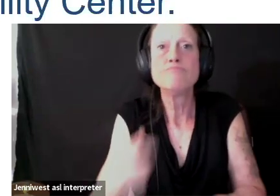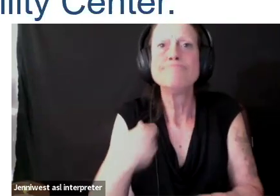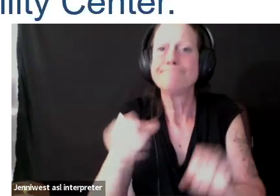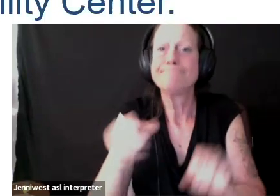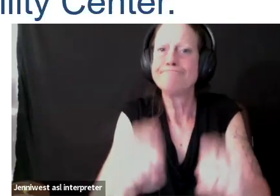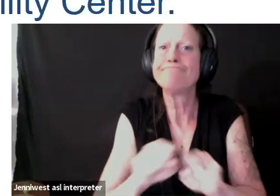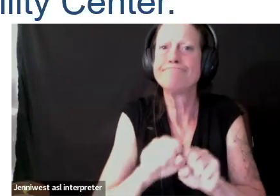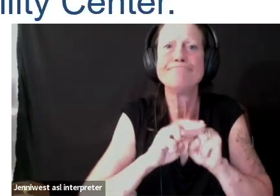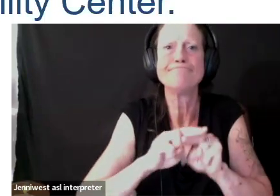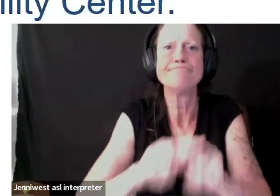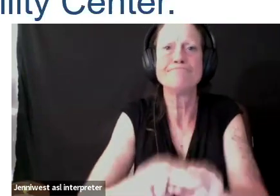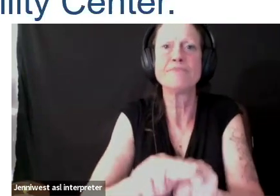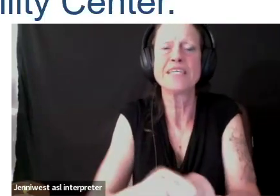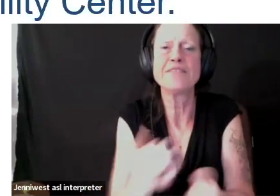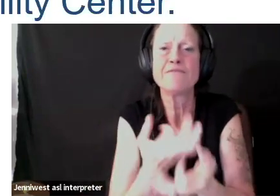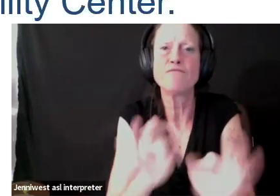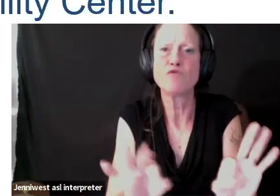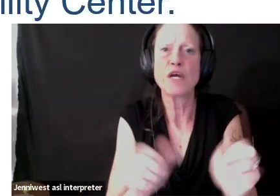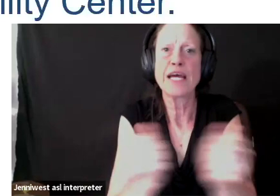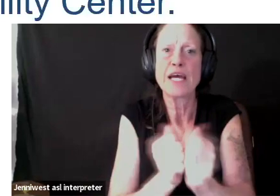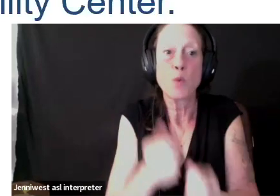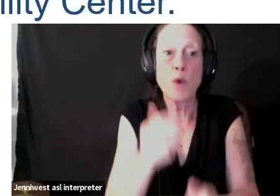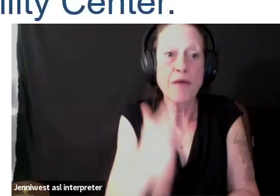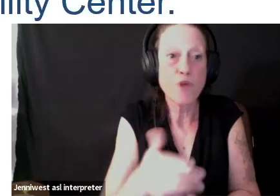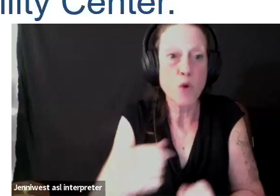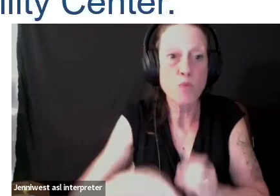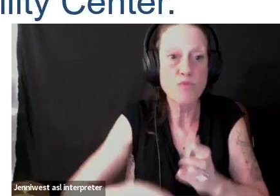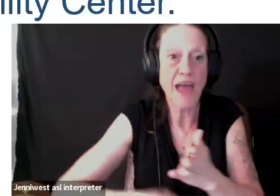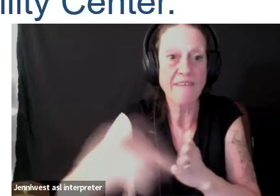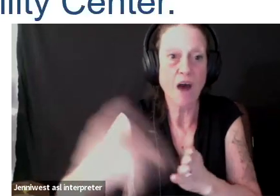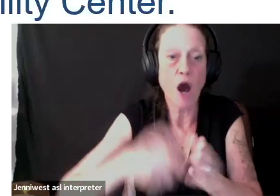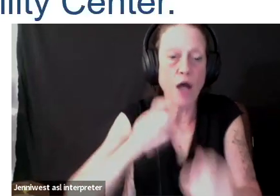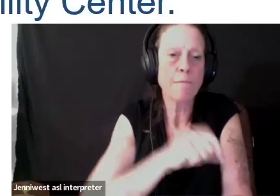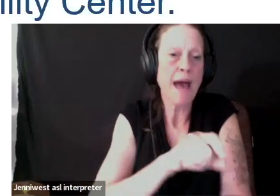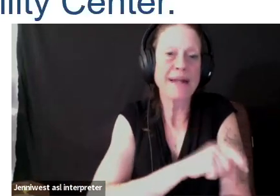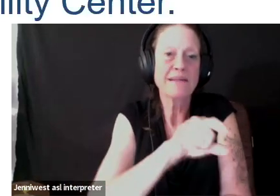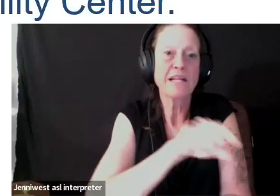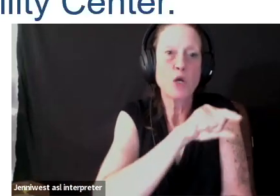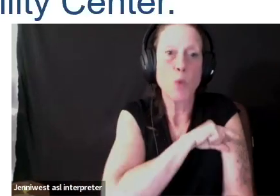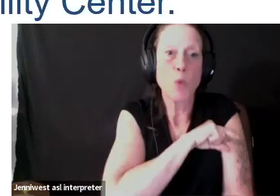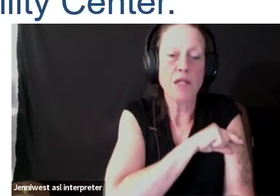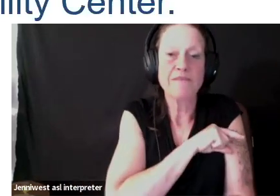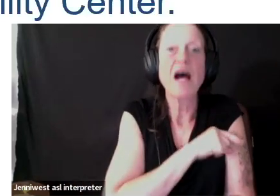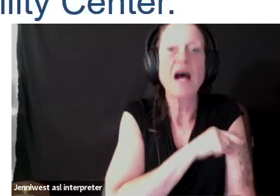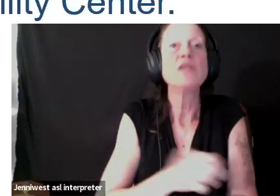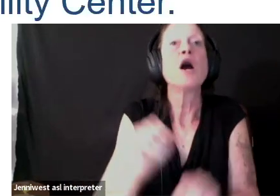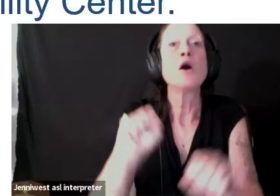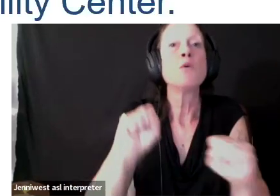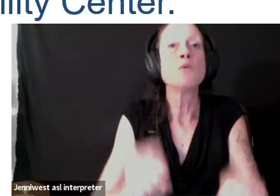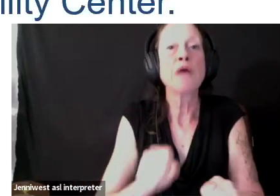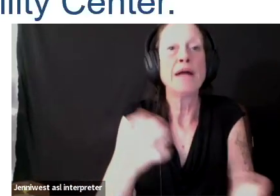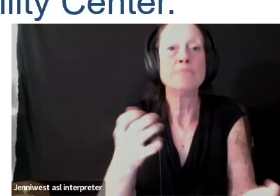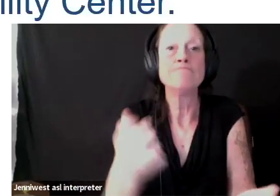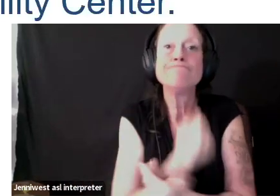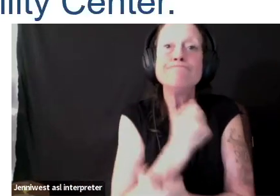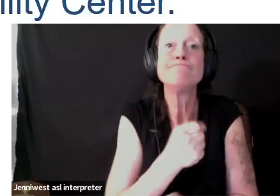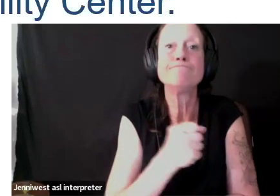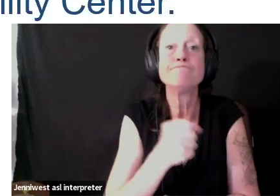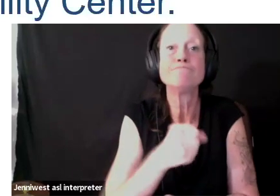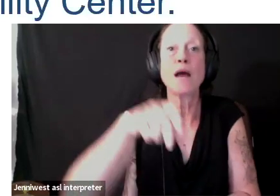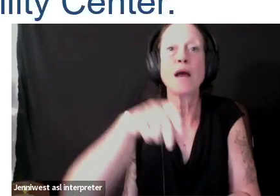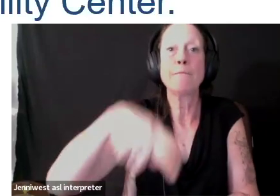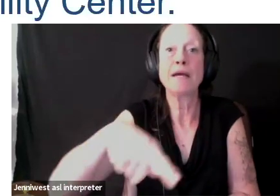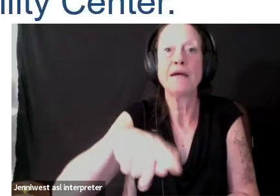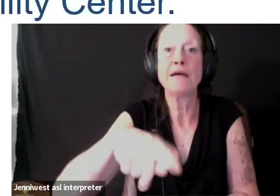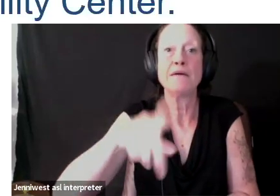which means that a personal care attendant can travel with this person with the card because some people get